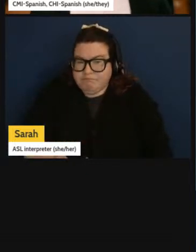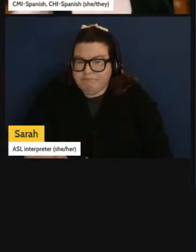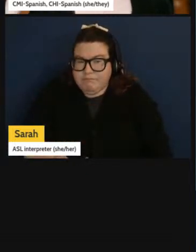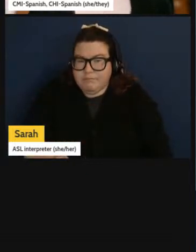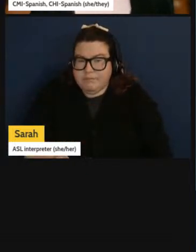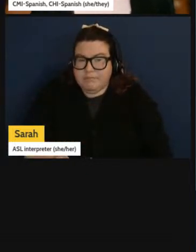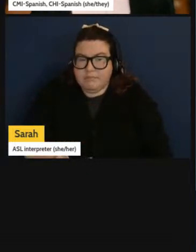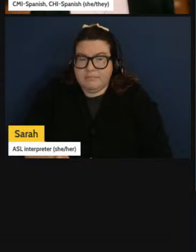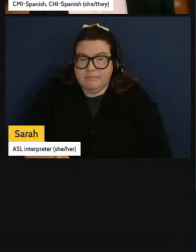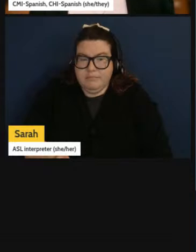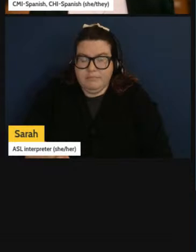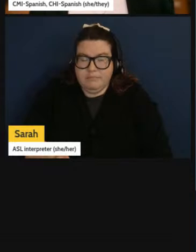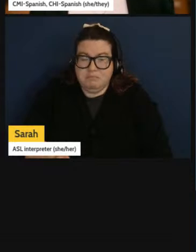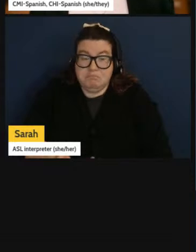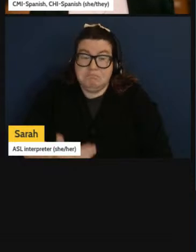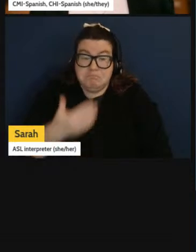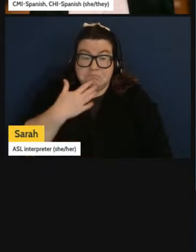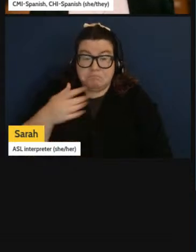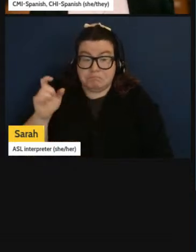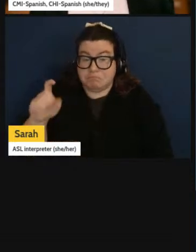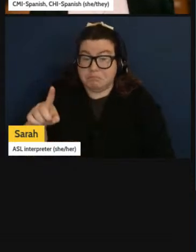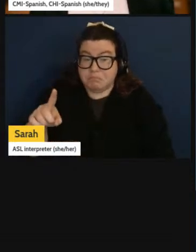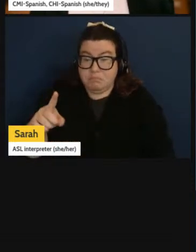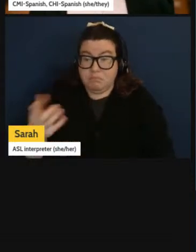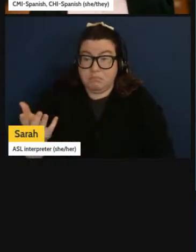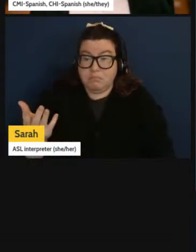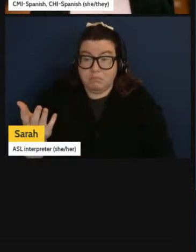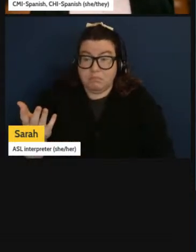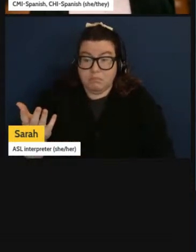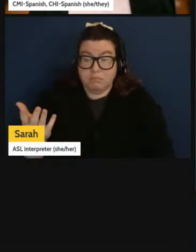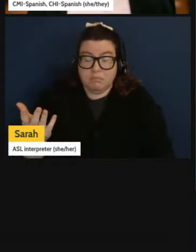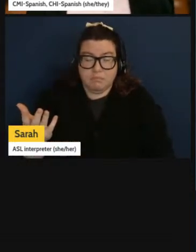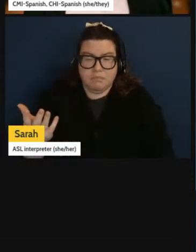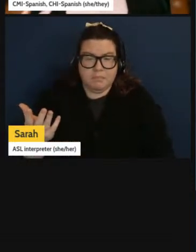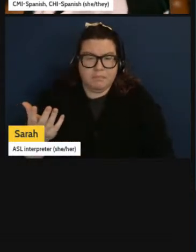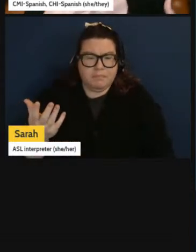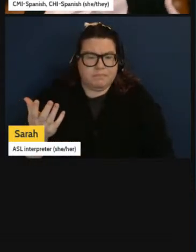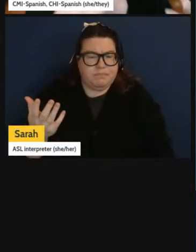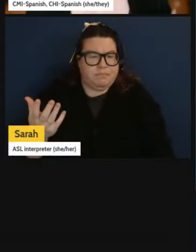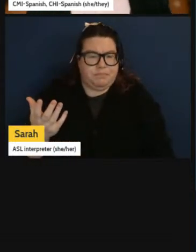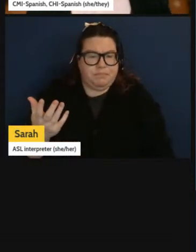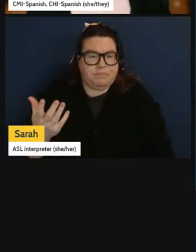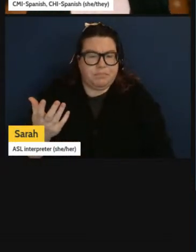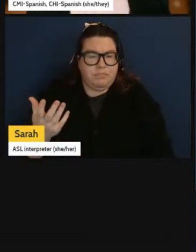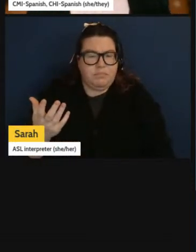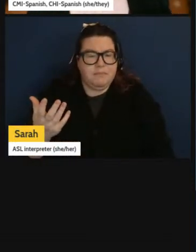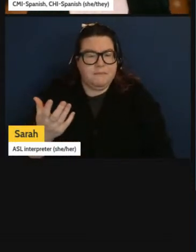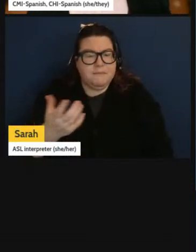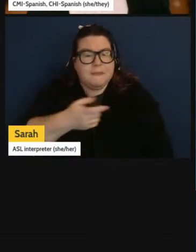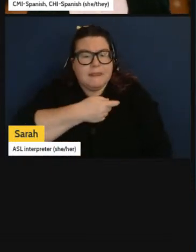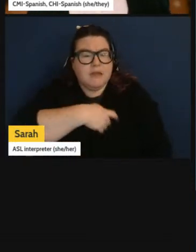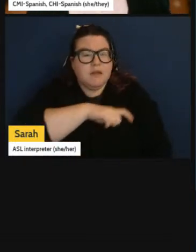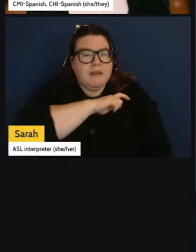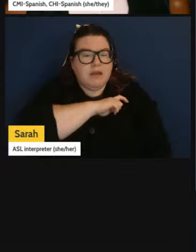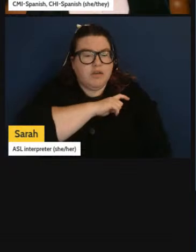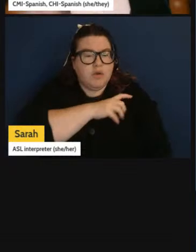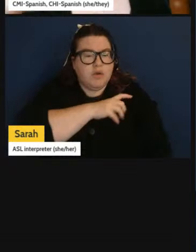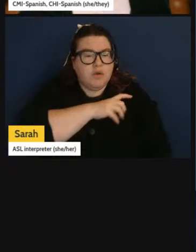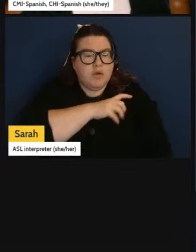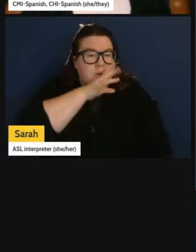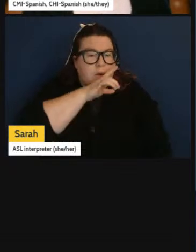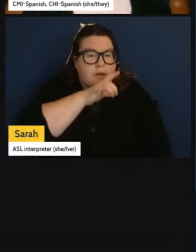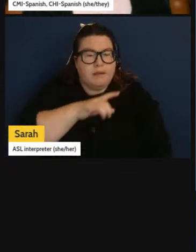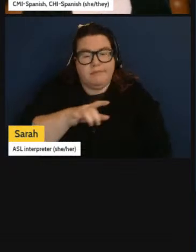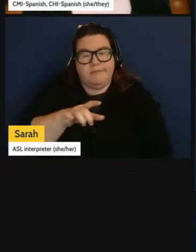Okay, these are good questions to ask. Why is it that a lot of the Spanish spoken in Latin America is